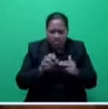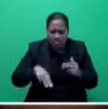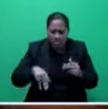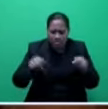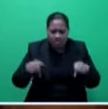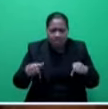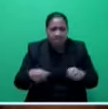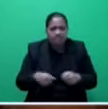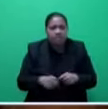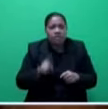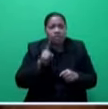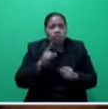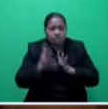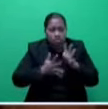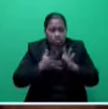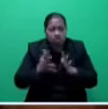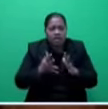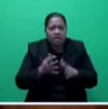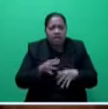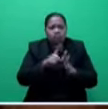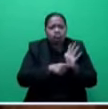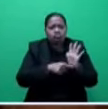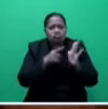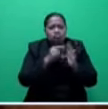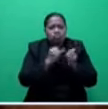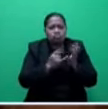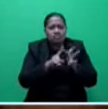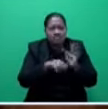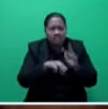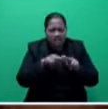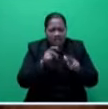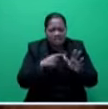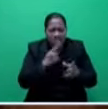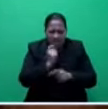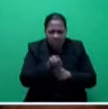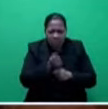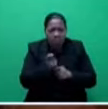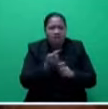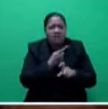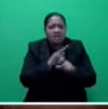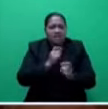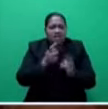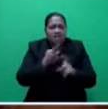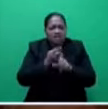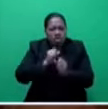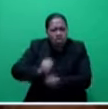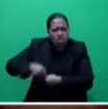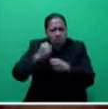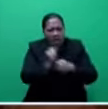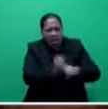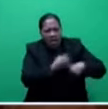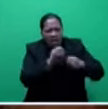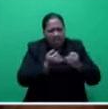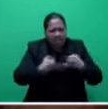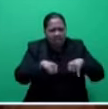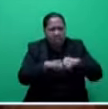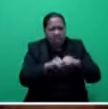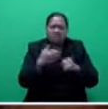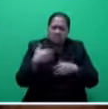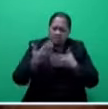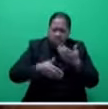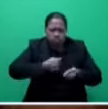of Josefa, a fisherman of Kia Island whose daughter attends Lebuka Public School. Confronted with the life's daily struggle in the island, he